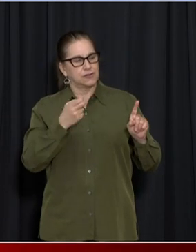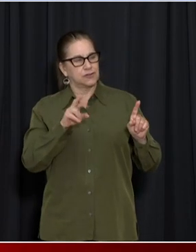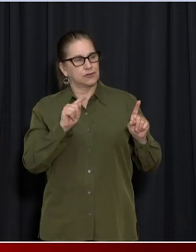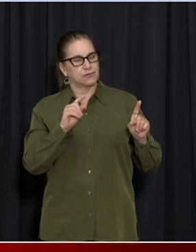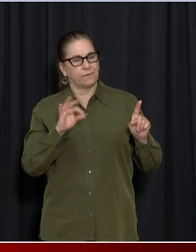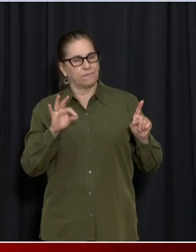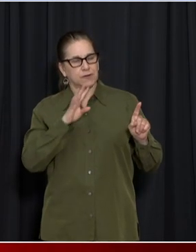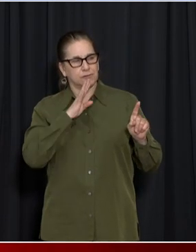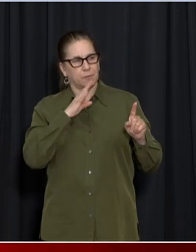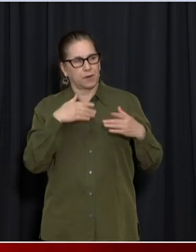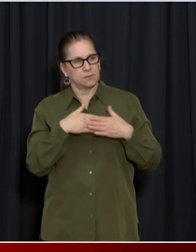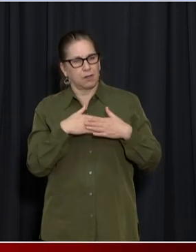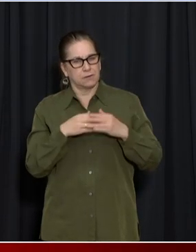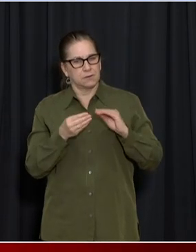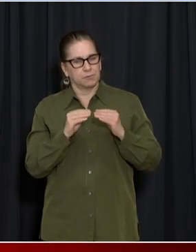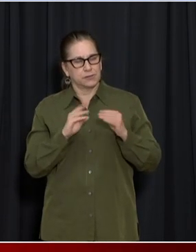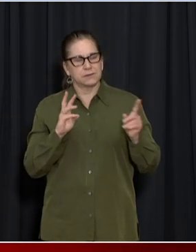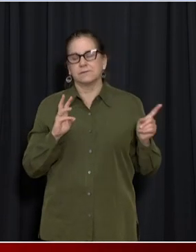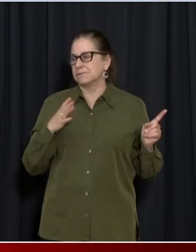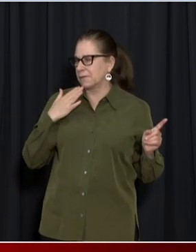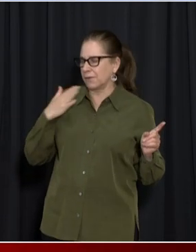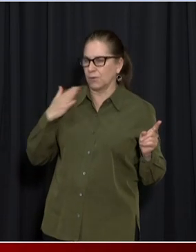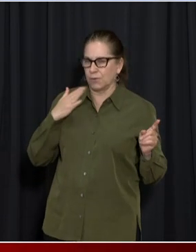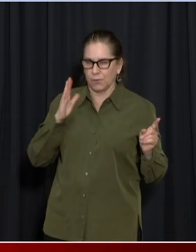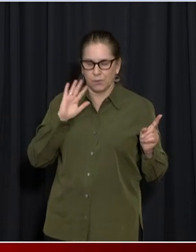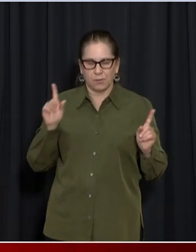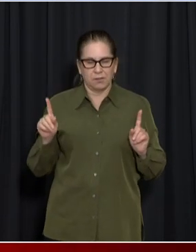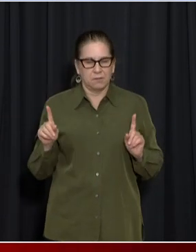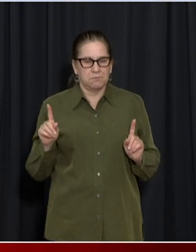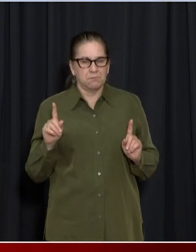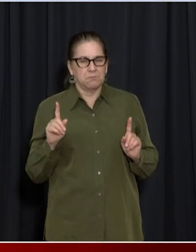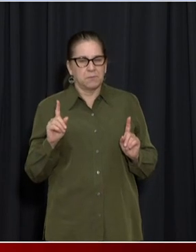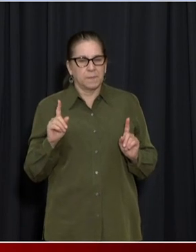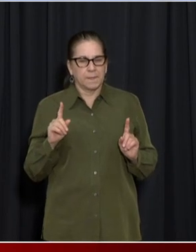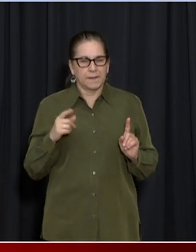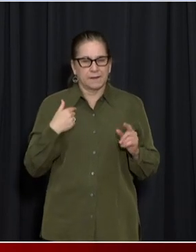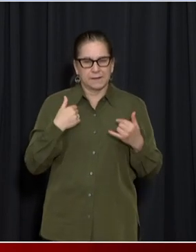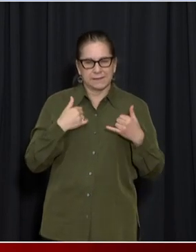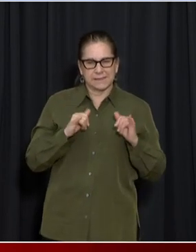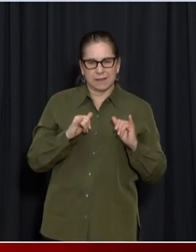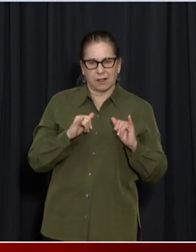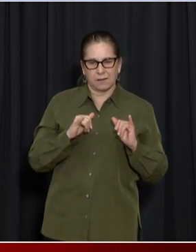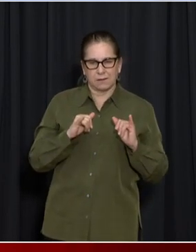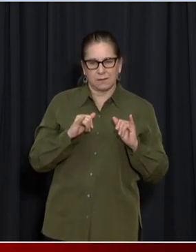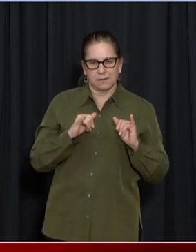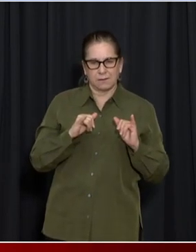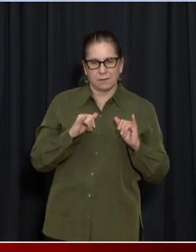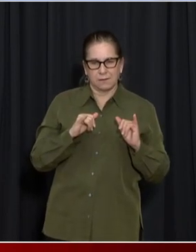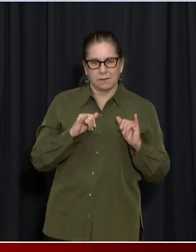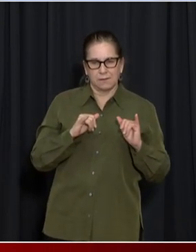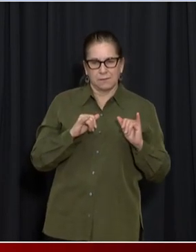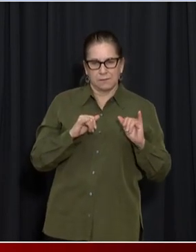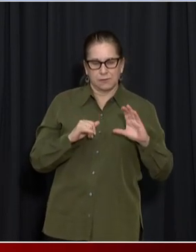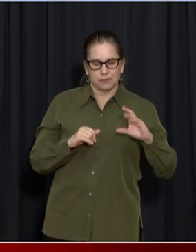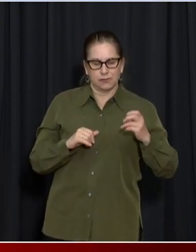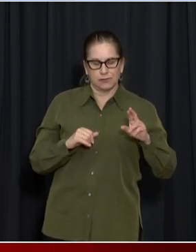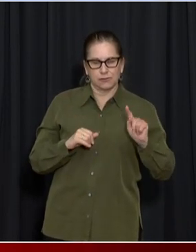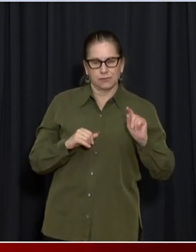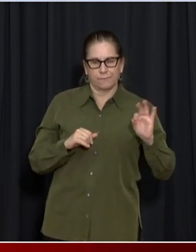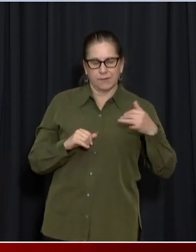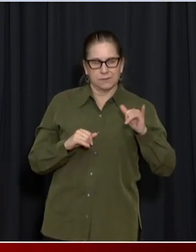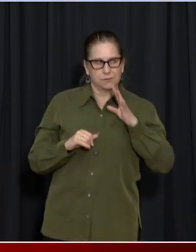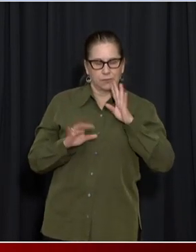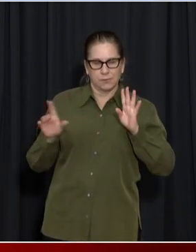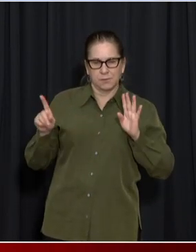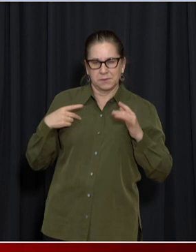Okay. Across all the stages, which are in many respects directed to what employers and venues should